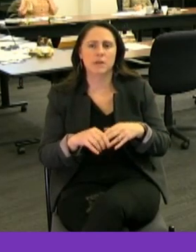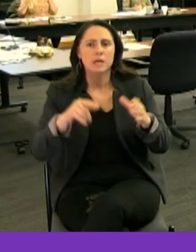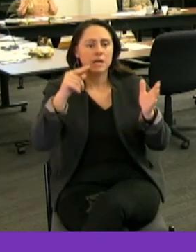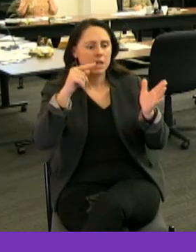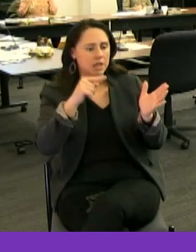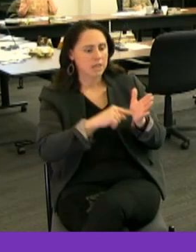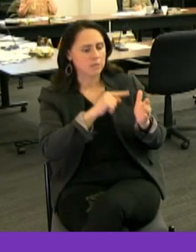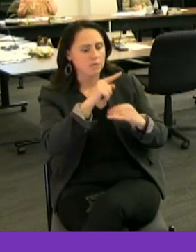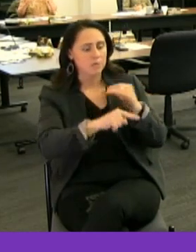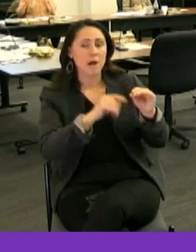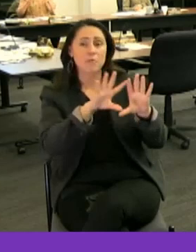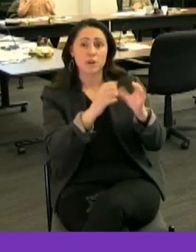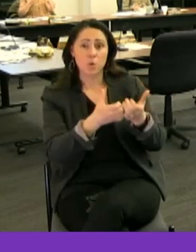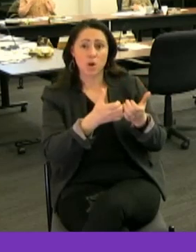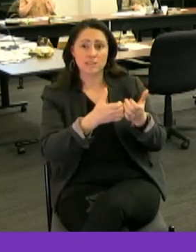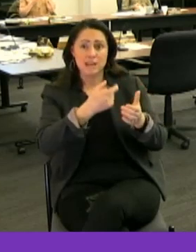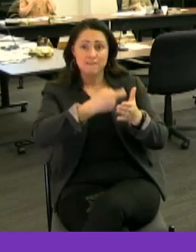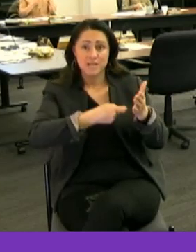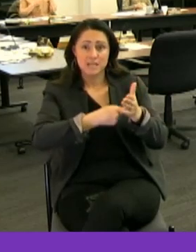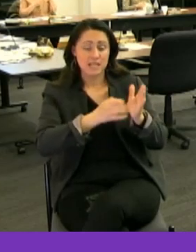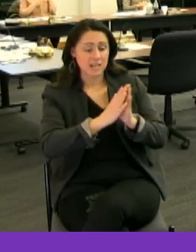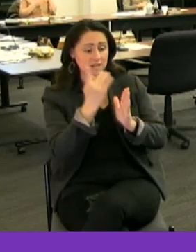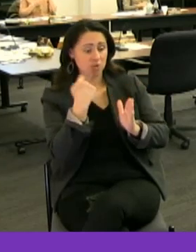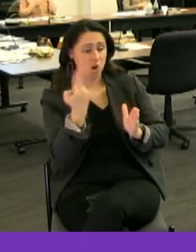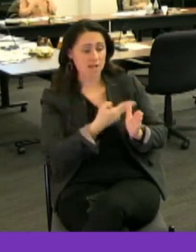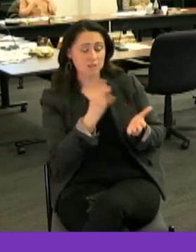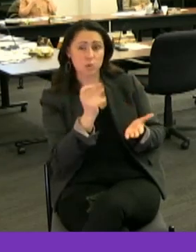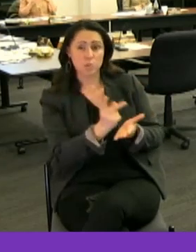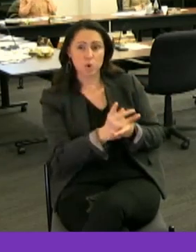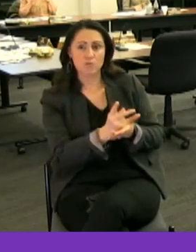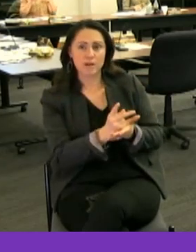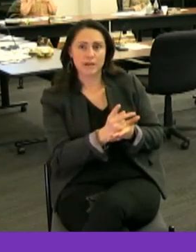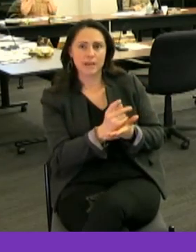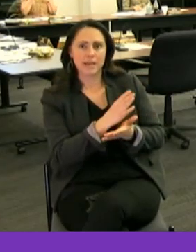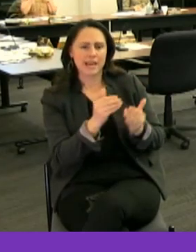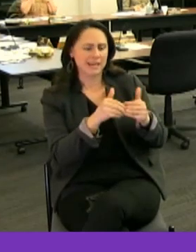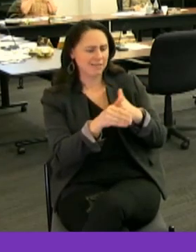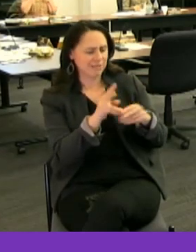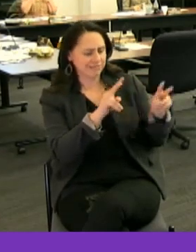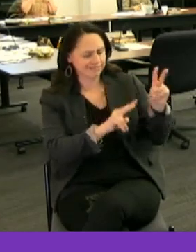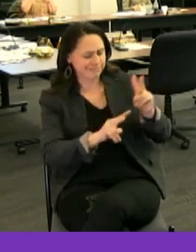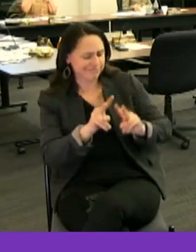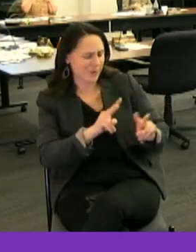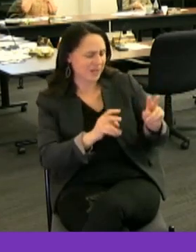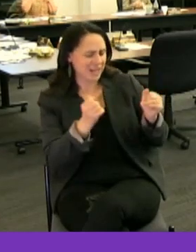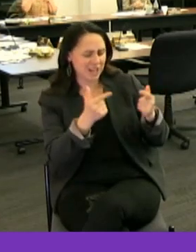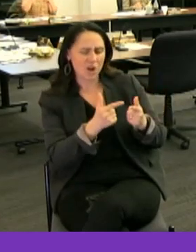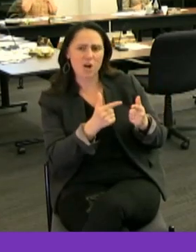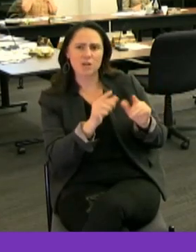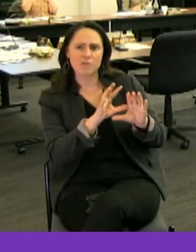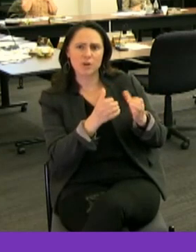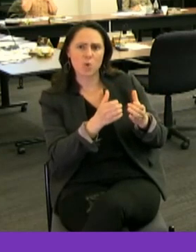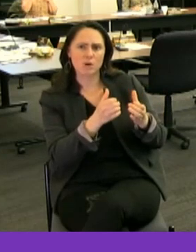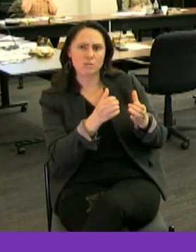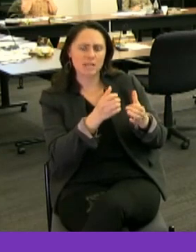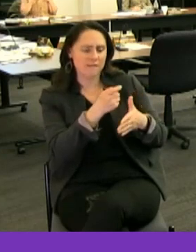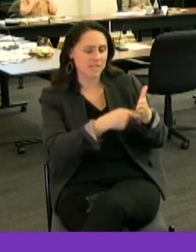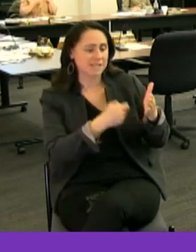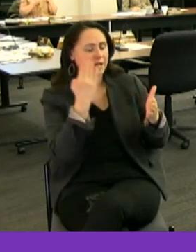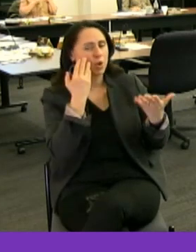this was regarding the course fees that you're asking for us to approve. And after looking at all of the course fees, I know these are already in